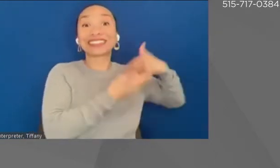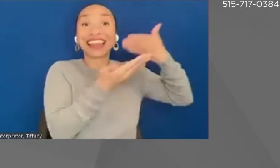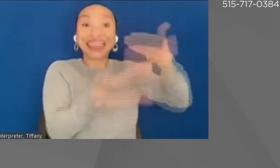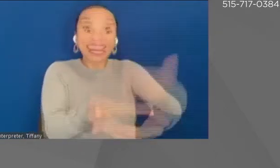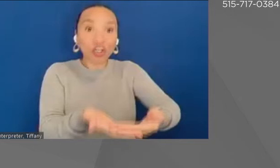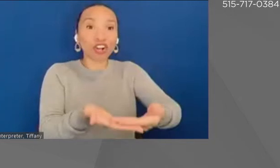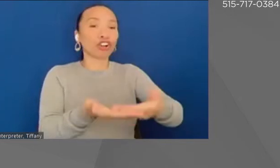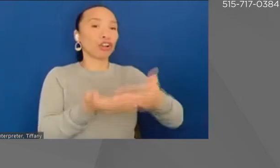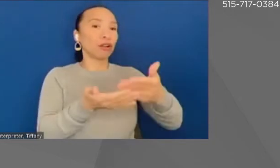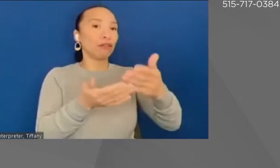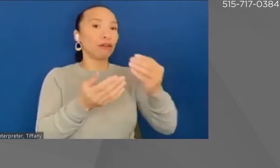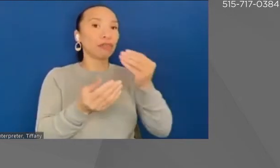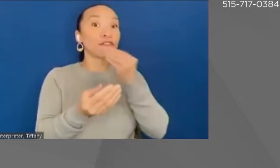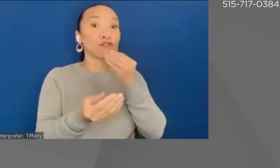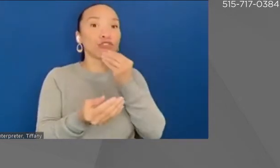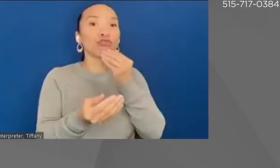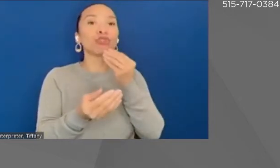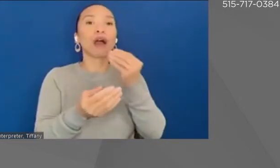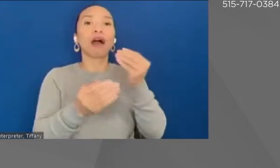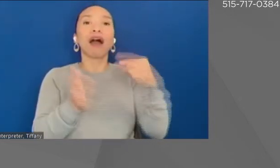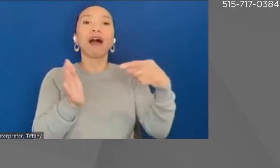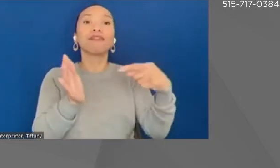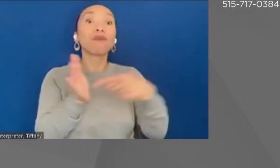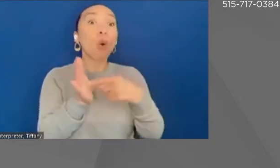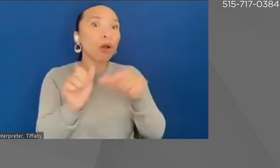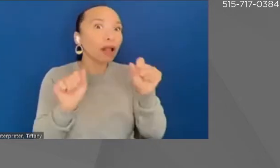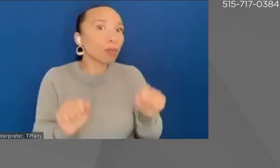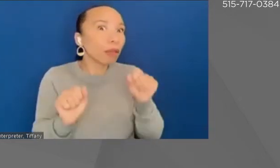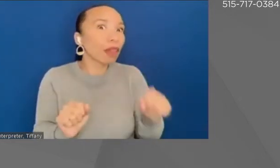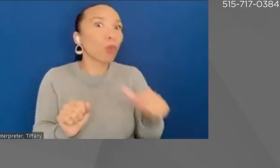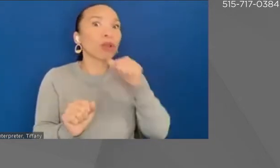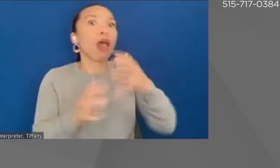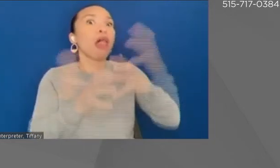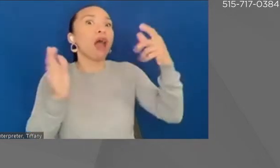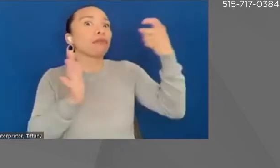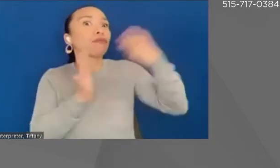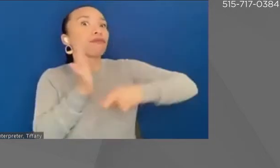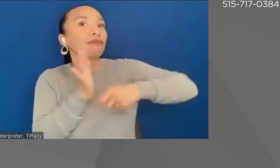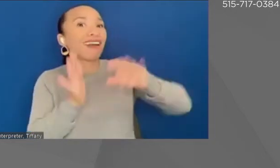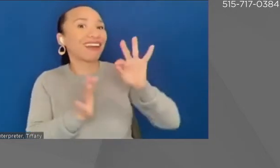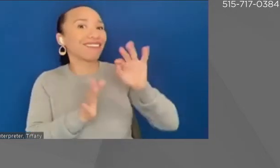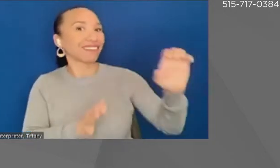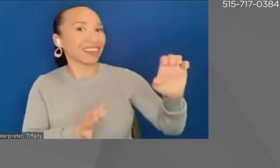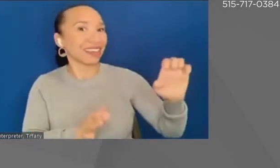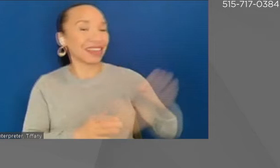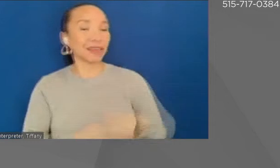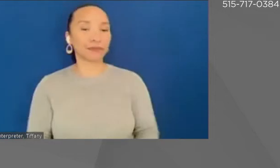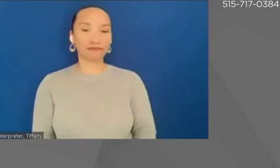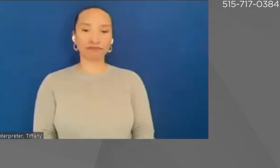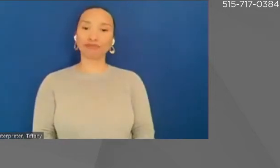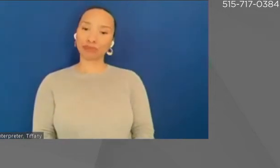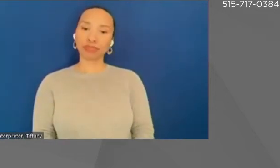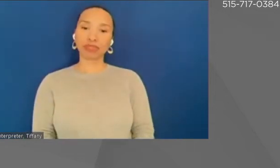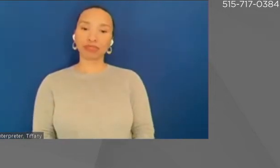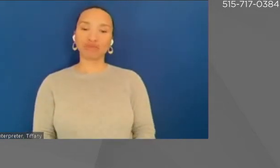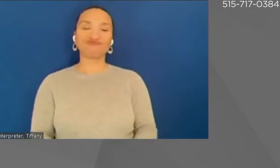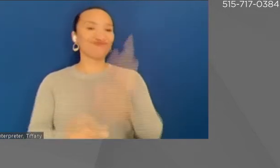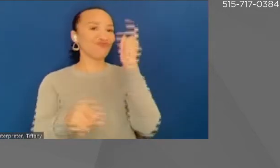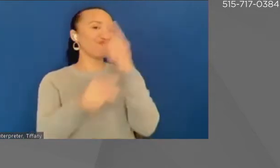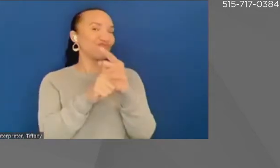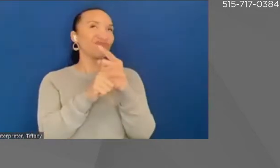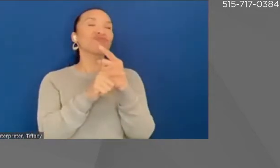in an affordable manner as well? Definitely, all very important key things that you went into